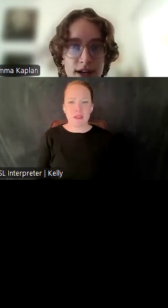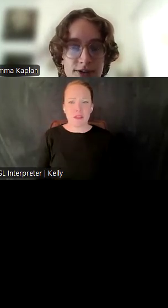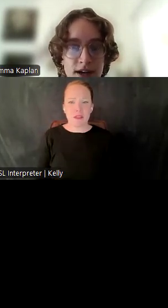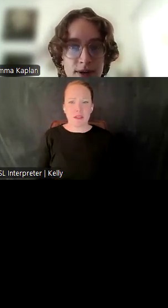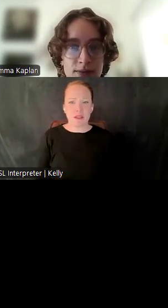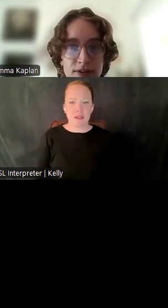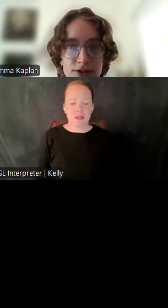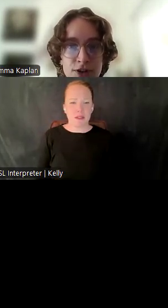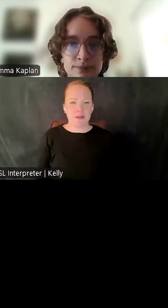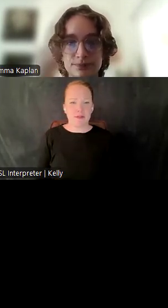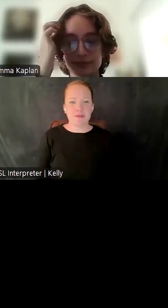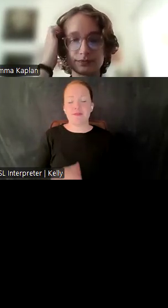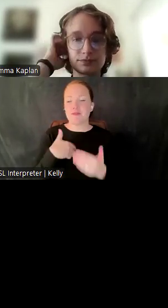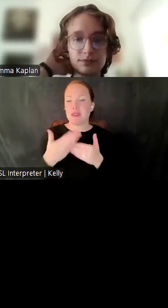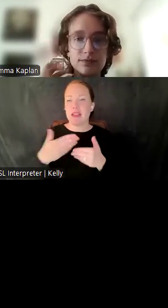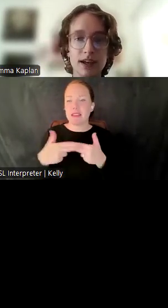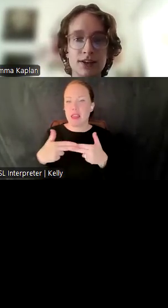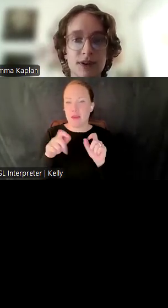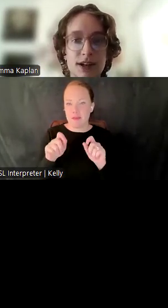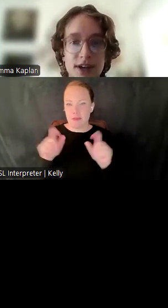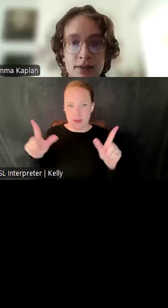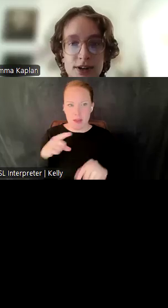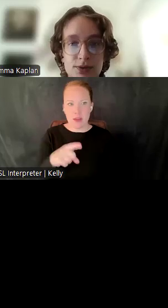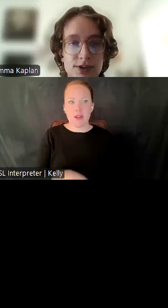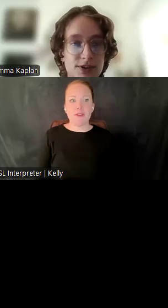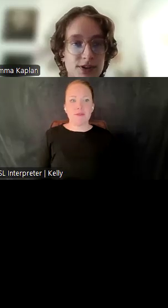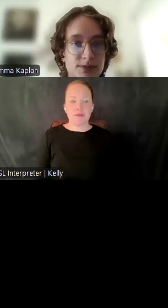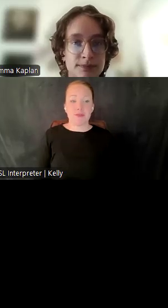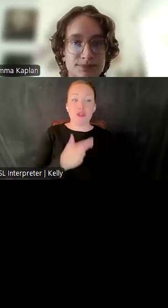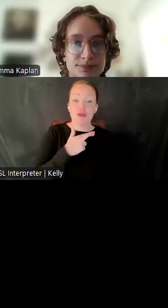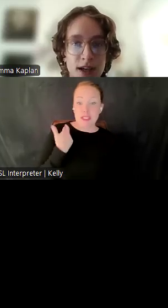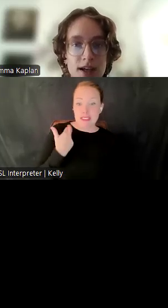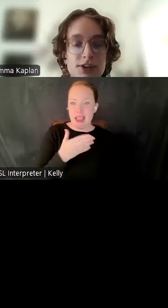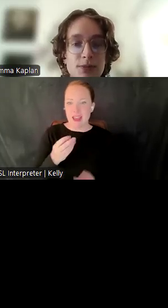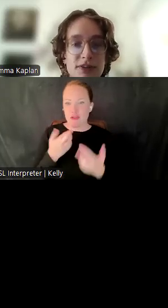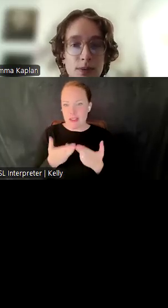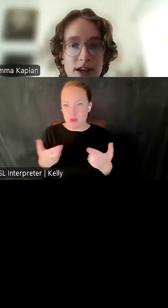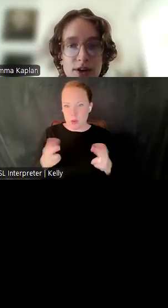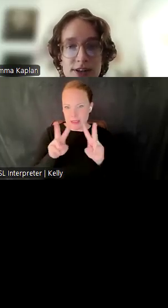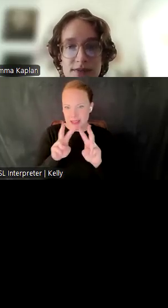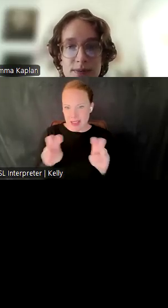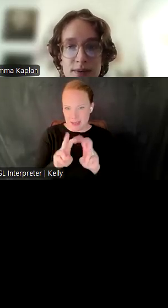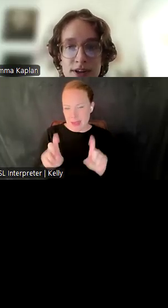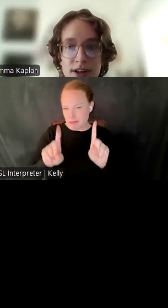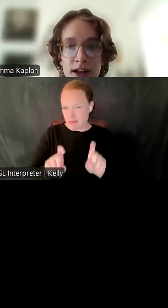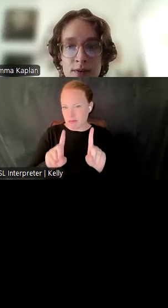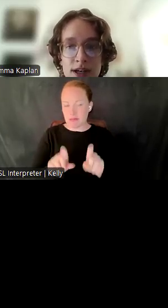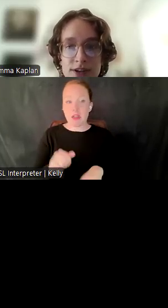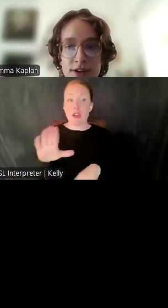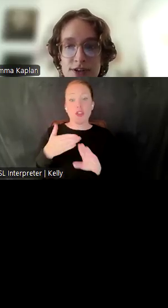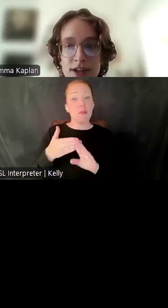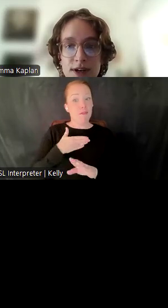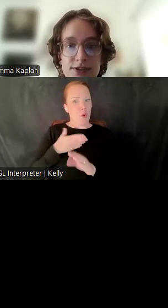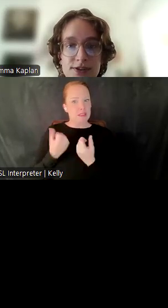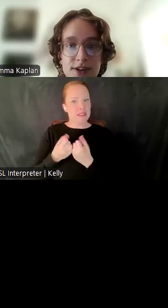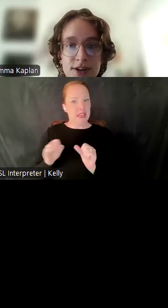Okay, so the next slide we're going to move on to is risk and resources assessment. So before we can create a safety plan with a client, we need